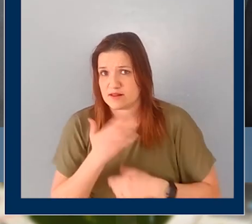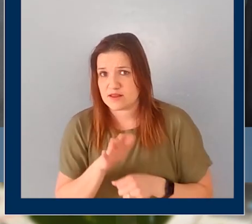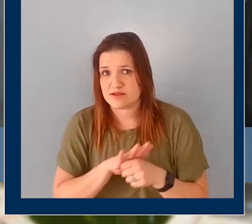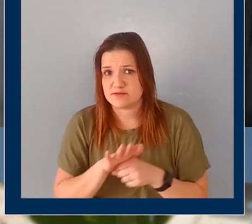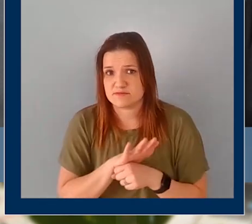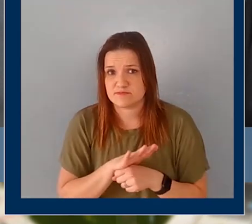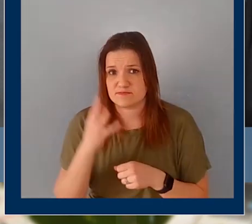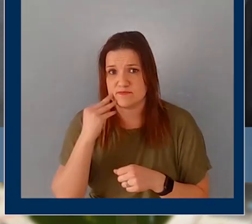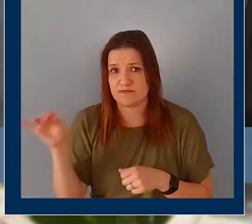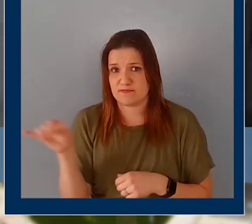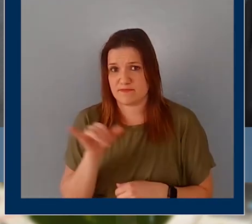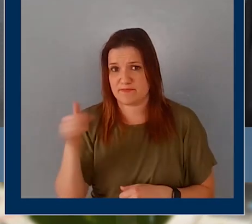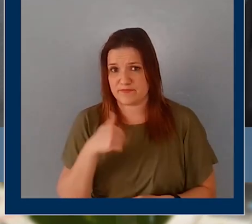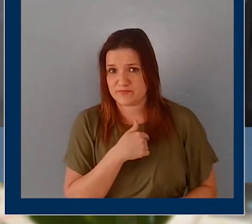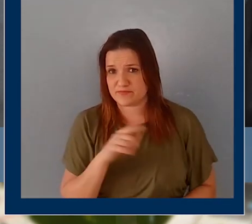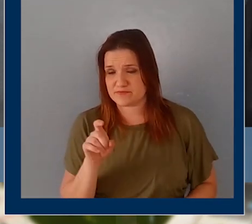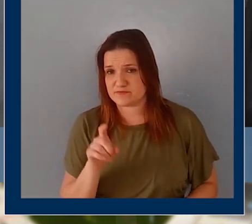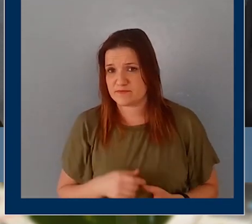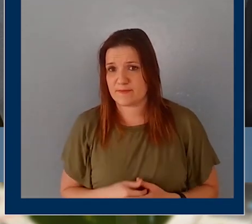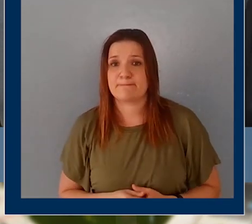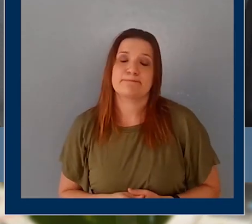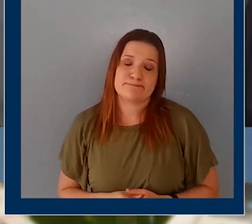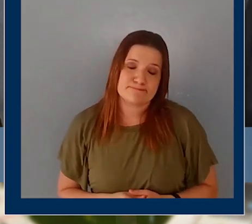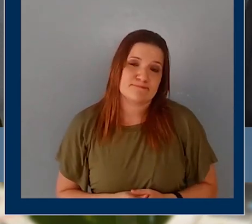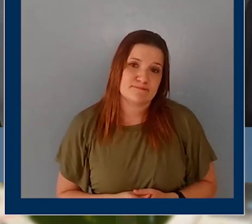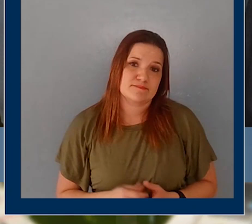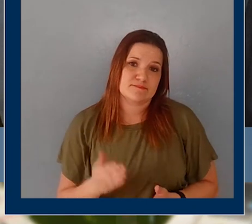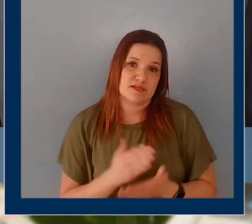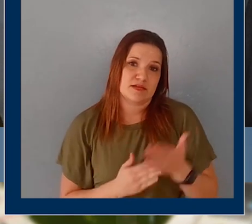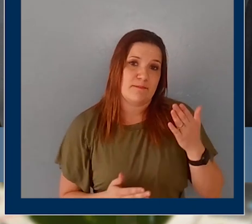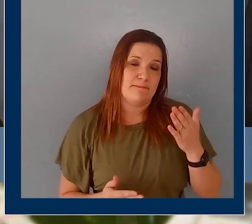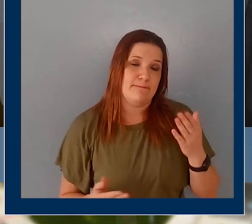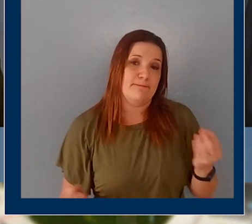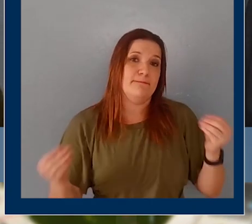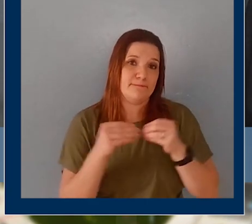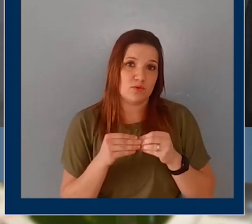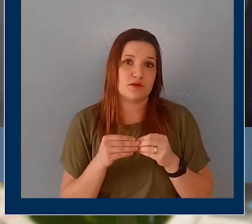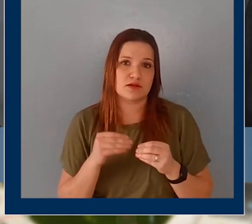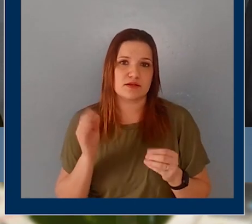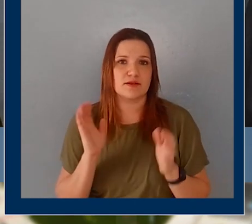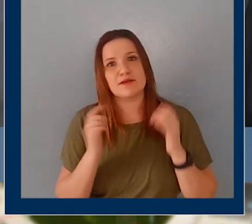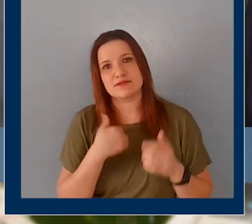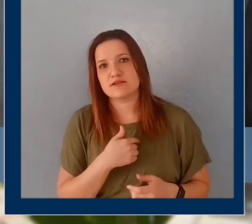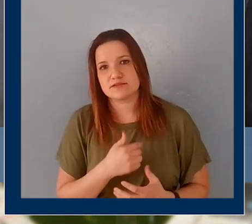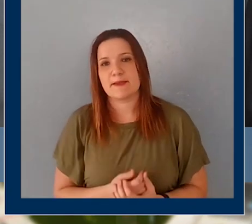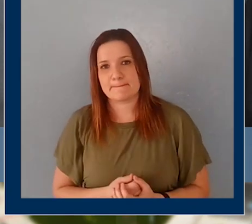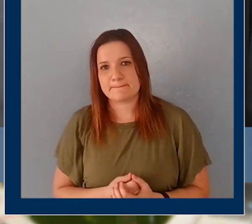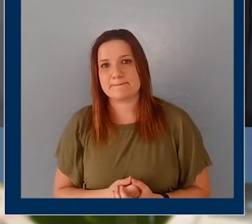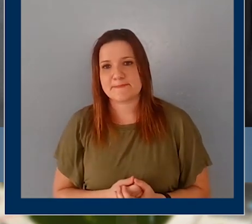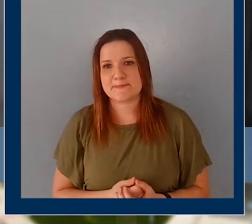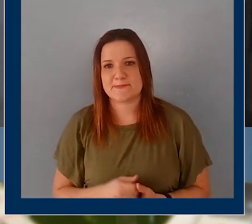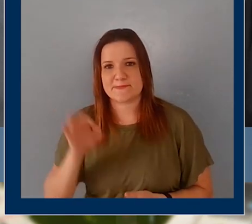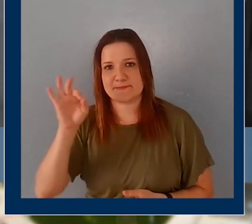So, they're definitely feeling it. Okay, so a couple of things before we let everyone go. We have 2